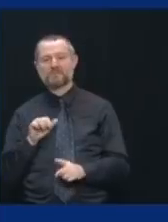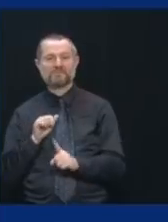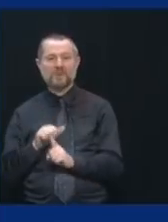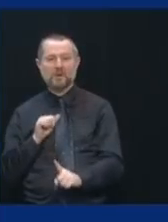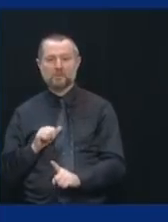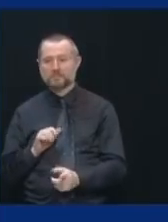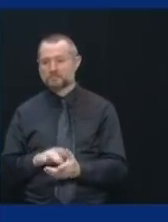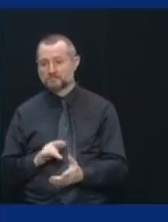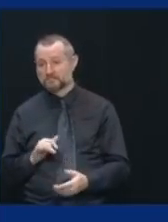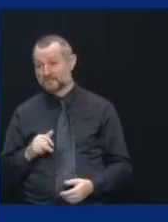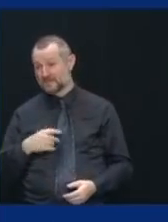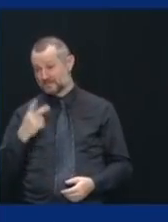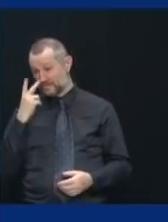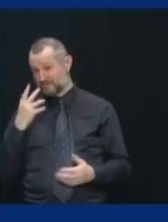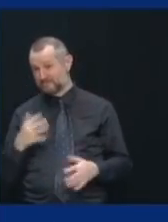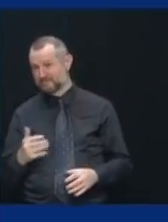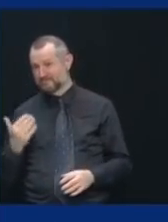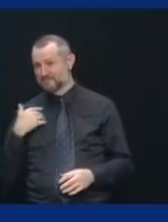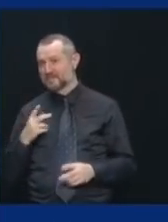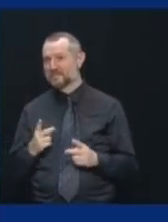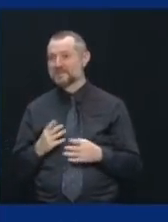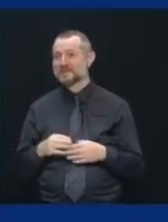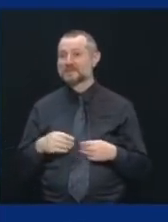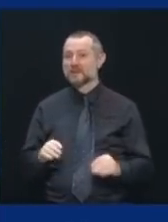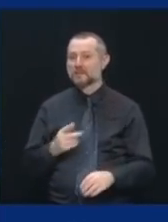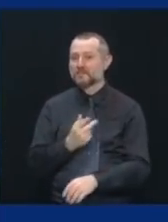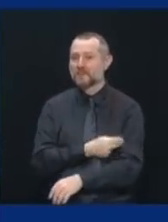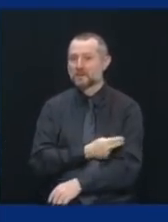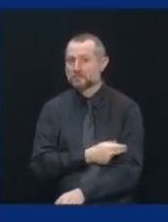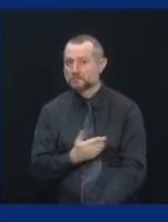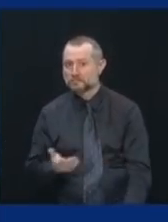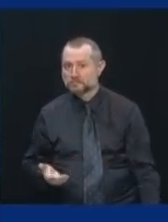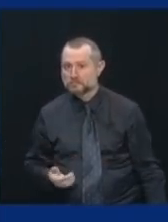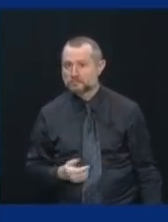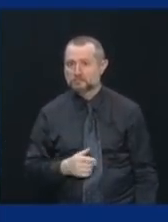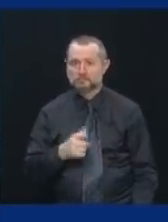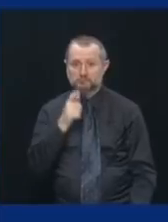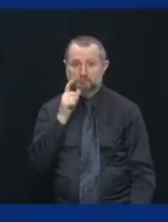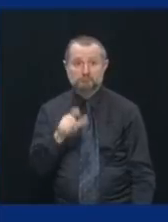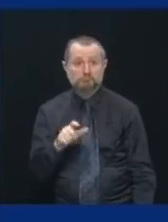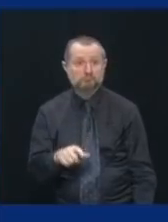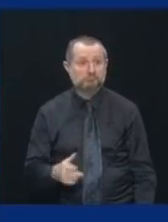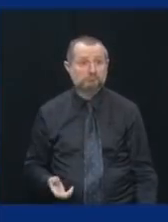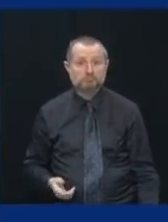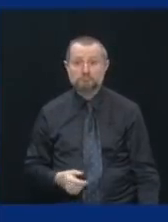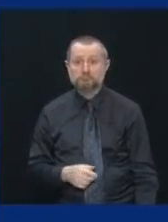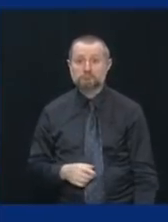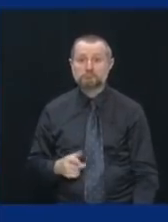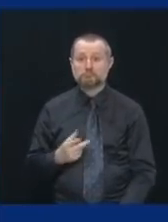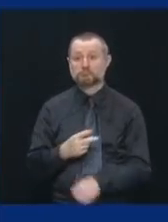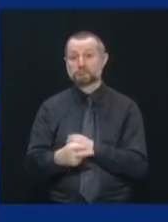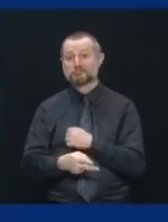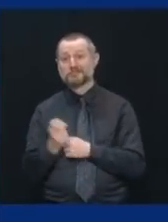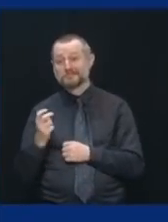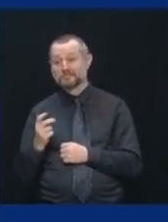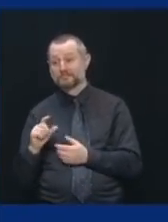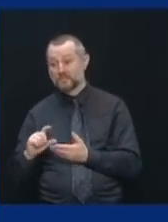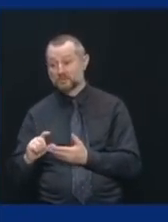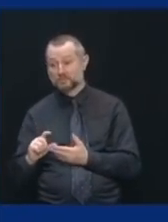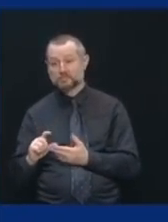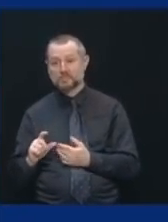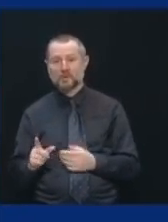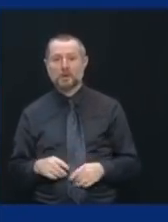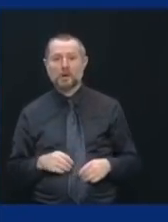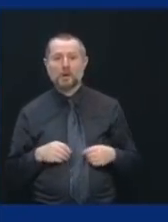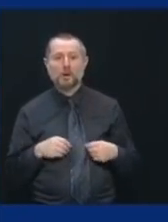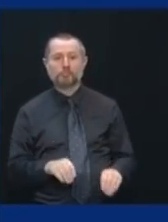cases of people selling the vaccine wrongfully, stealing the vaccine.